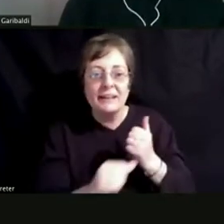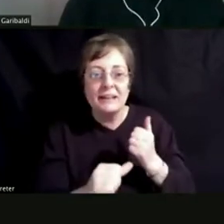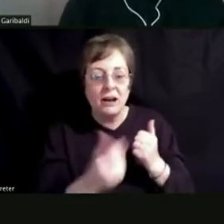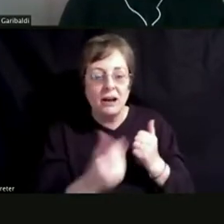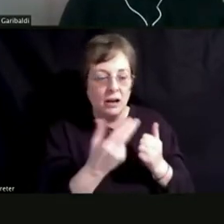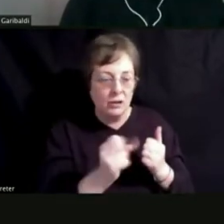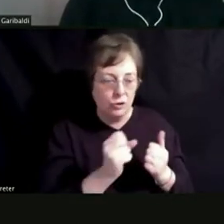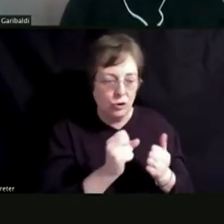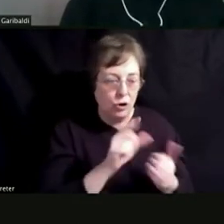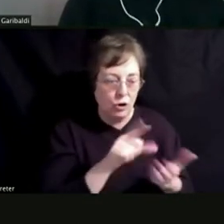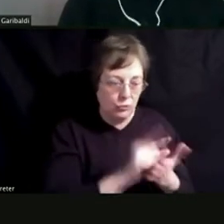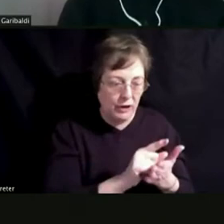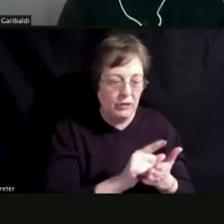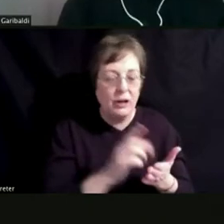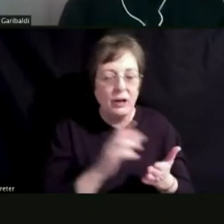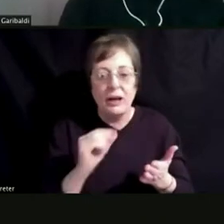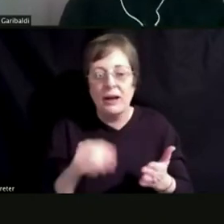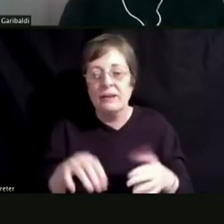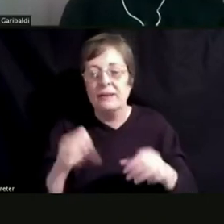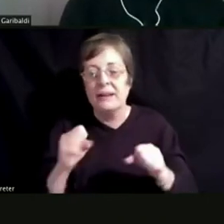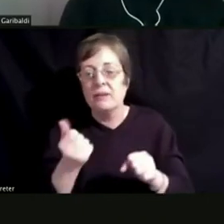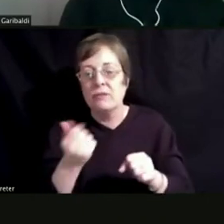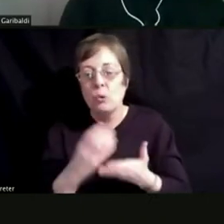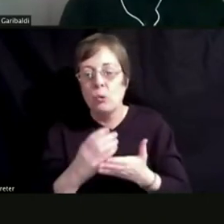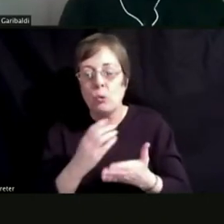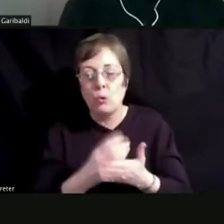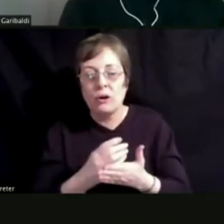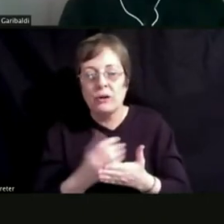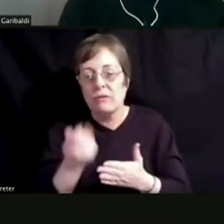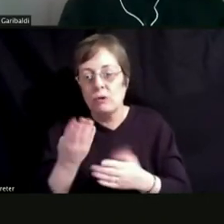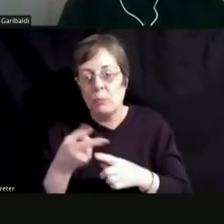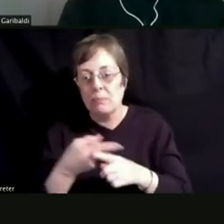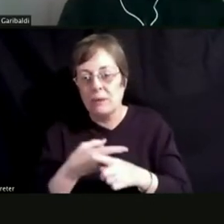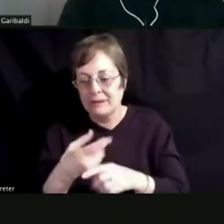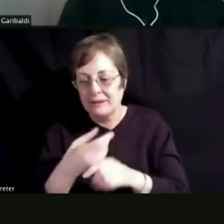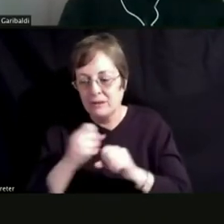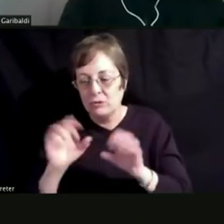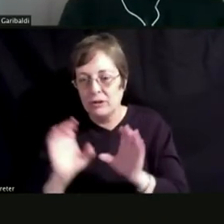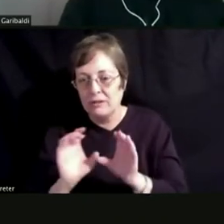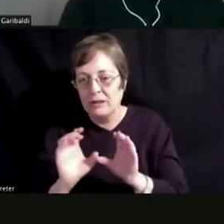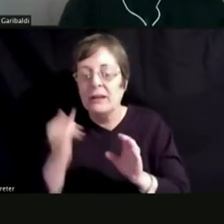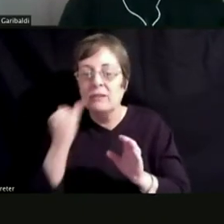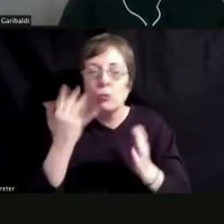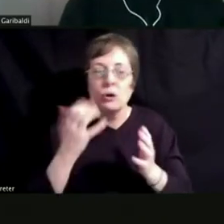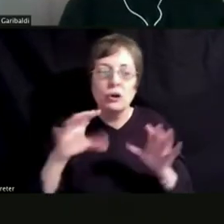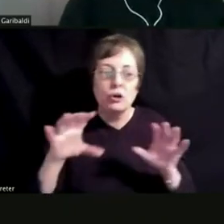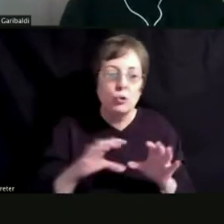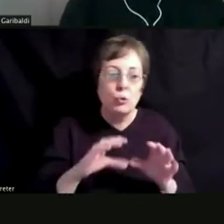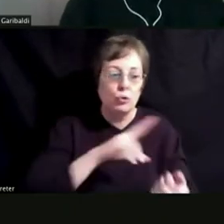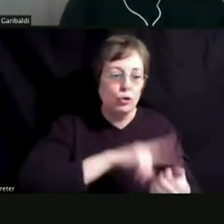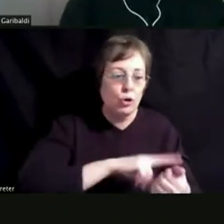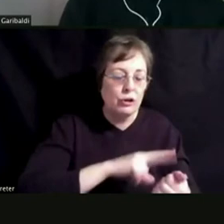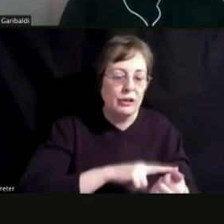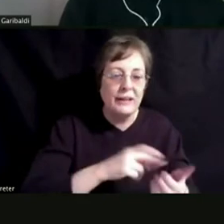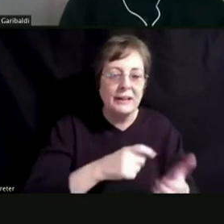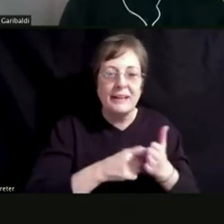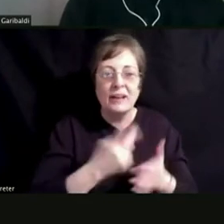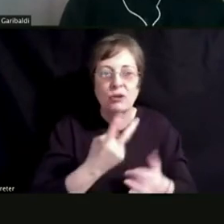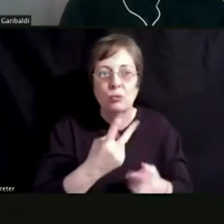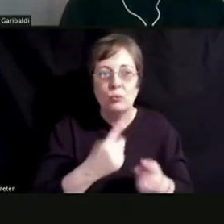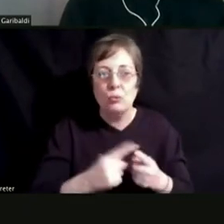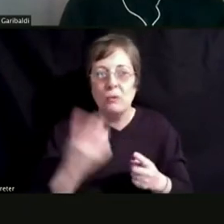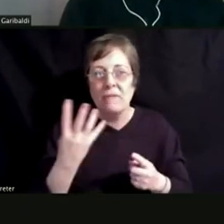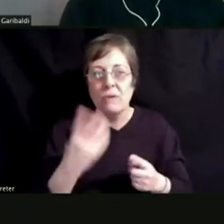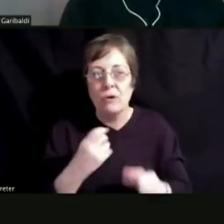months certificate course. If you want to do other things, you know, nursing, 2 to 4 years. I went to